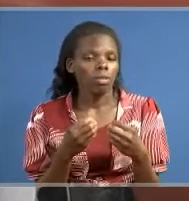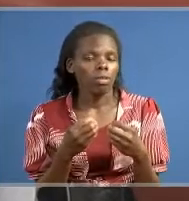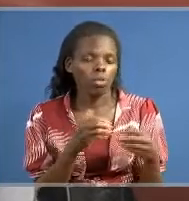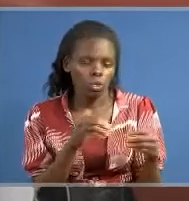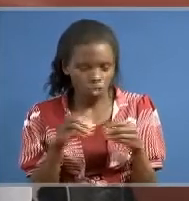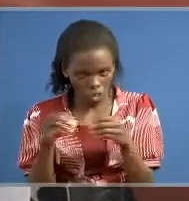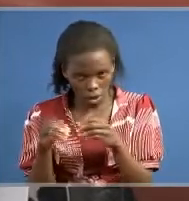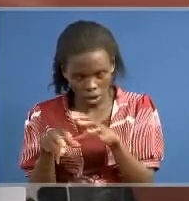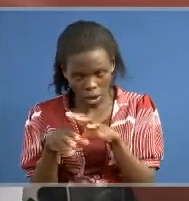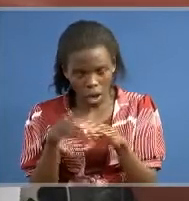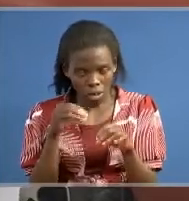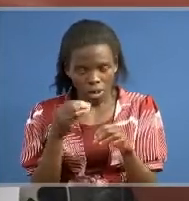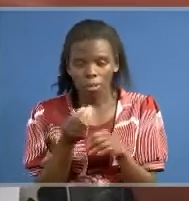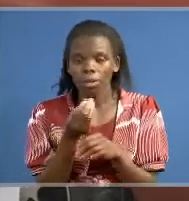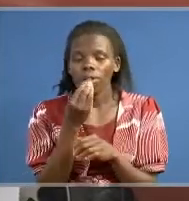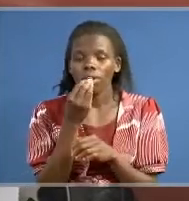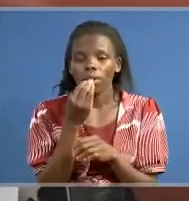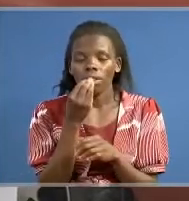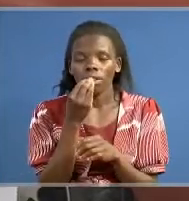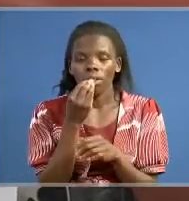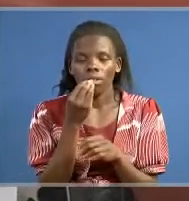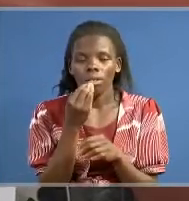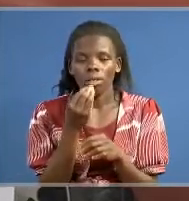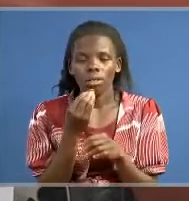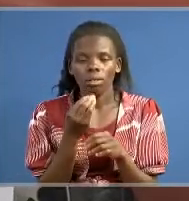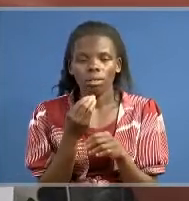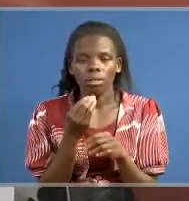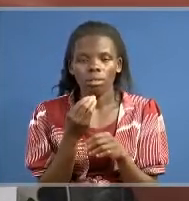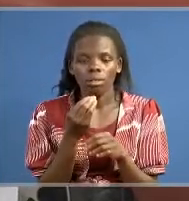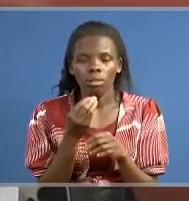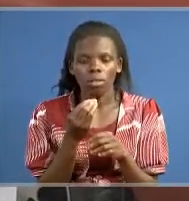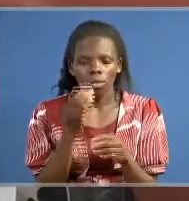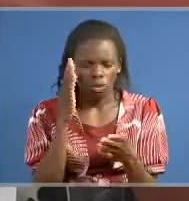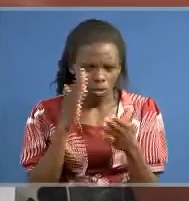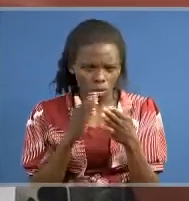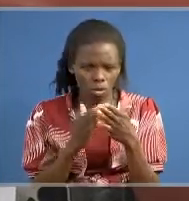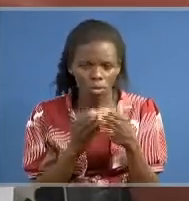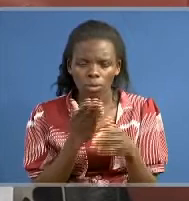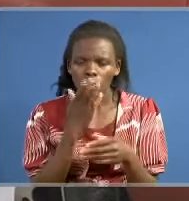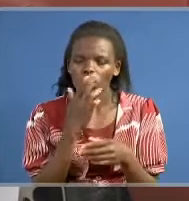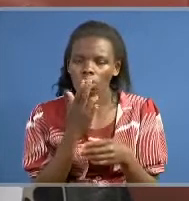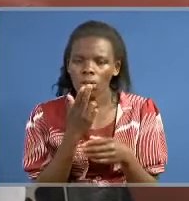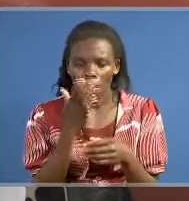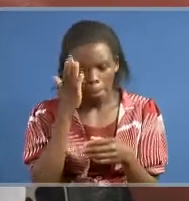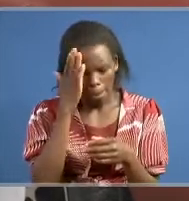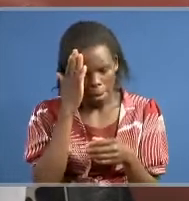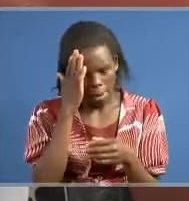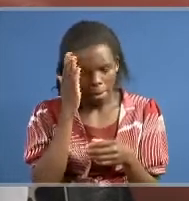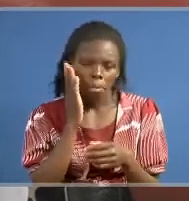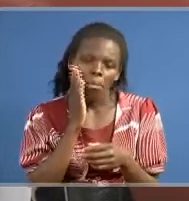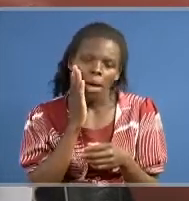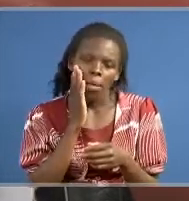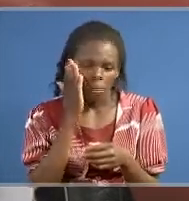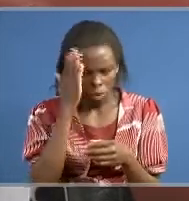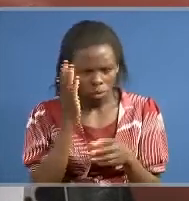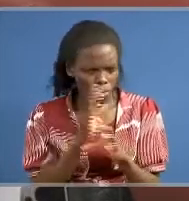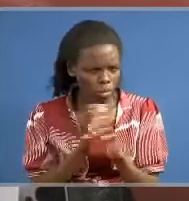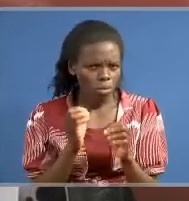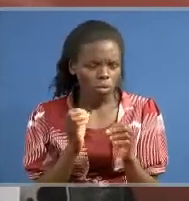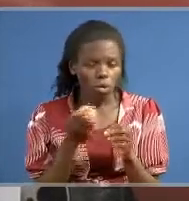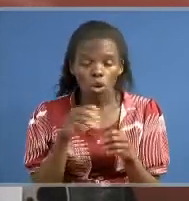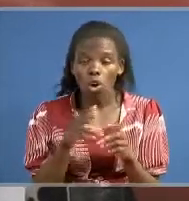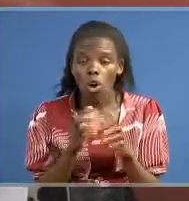shift how they've been eating, their eating patterns. They had to stop sugar. Like, mom was like, no, all of us are going off